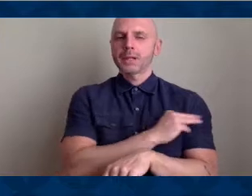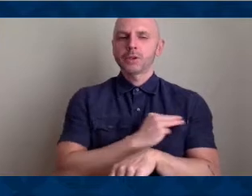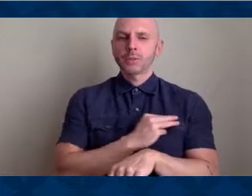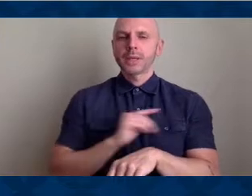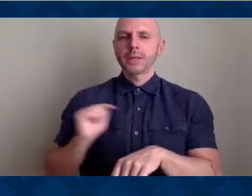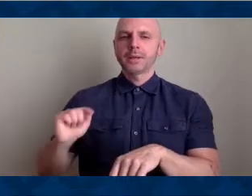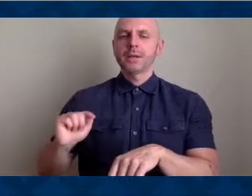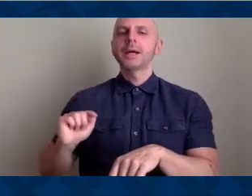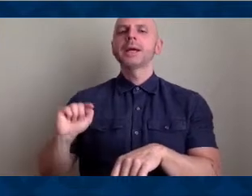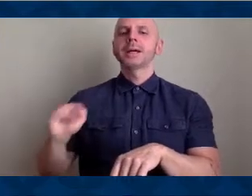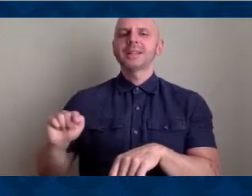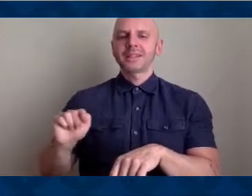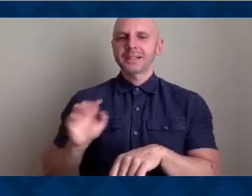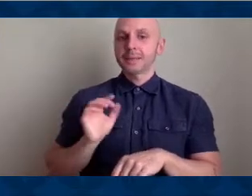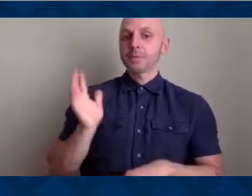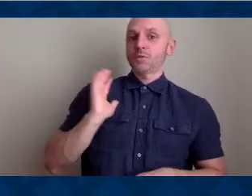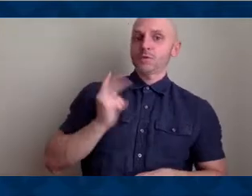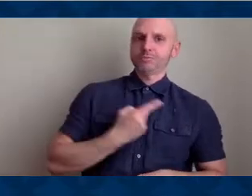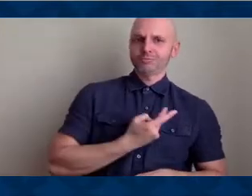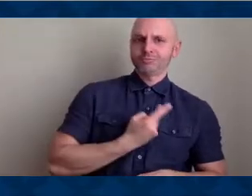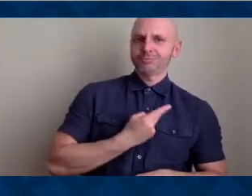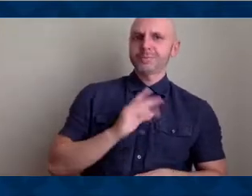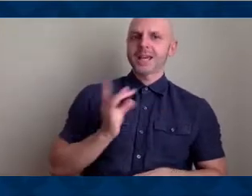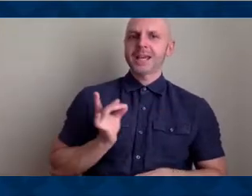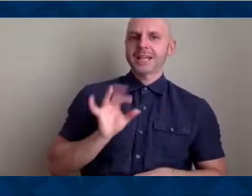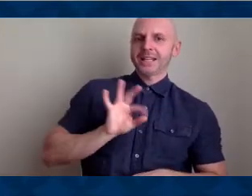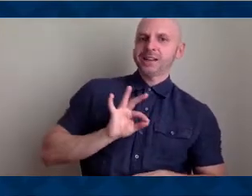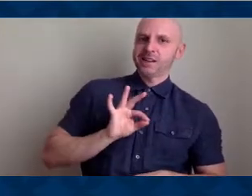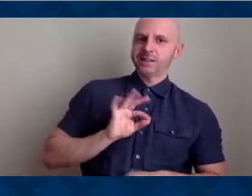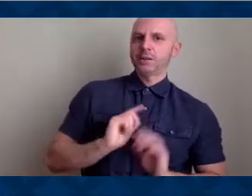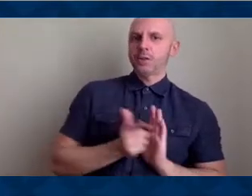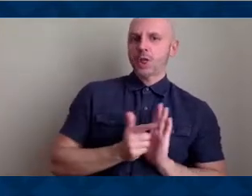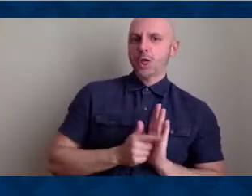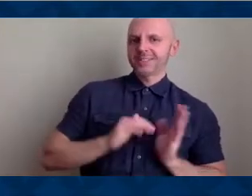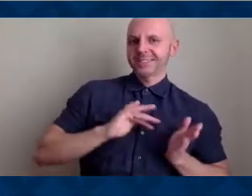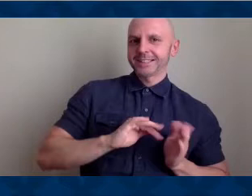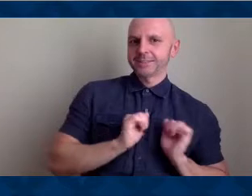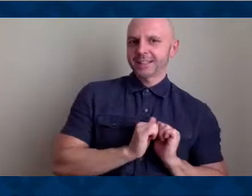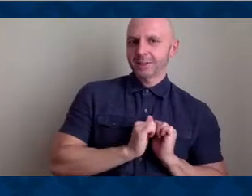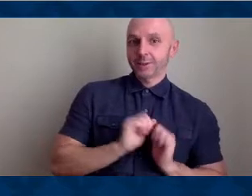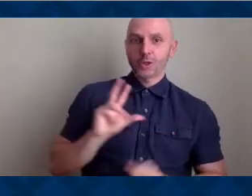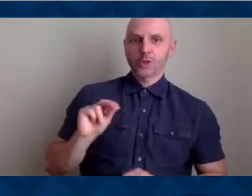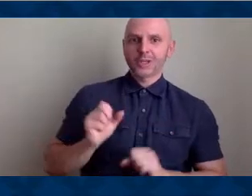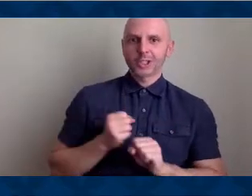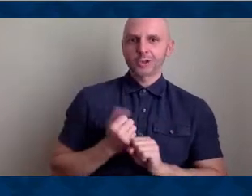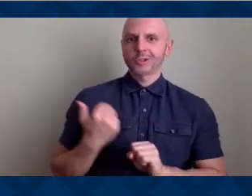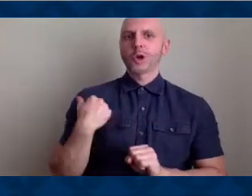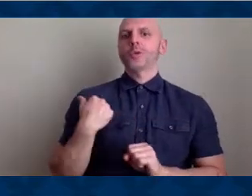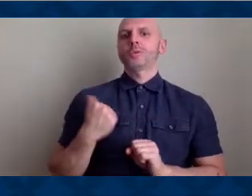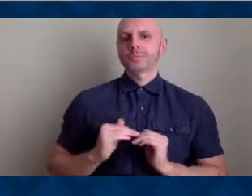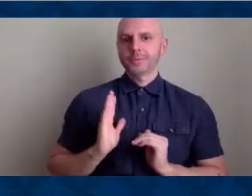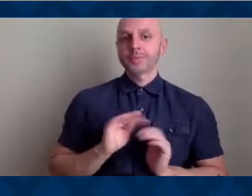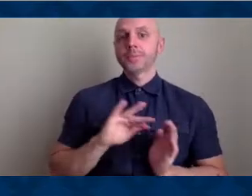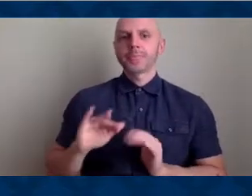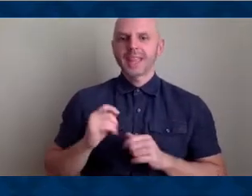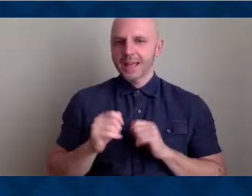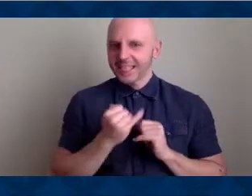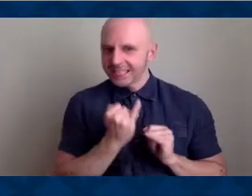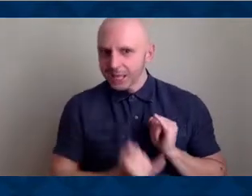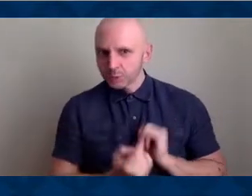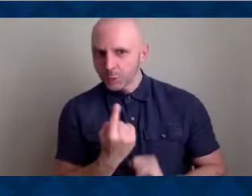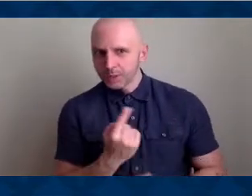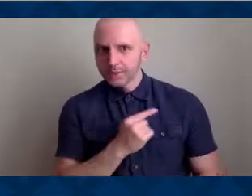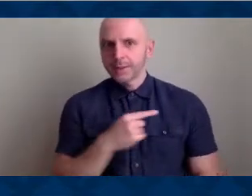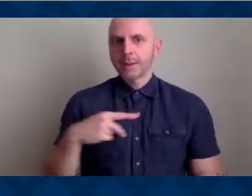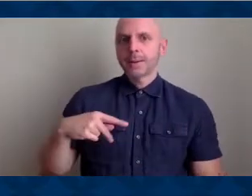same class together back then, over 30 years ago. And finally, wrapping up, Pam Cross